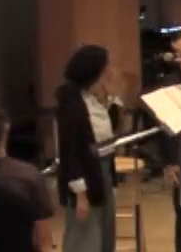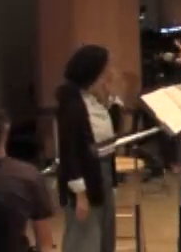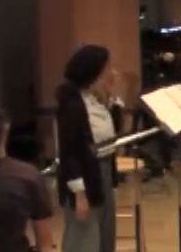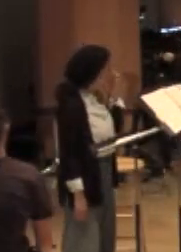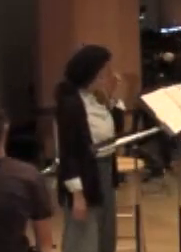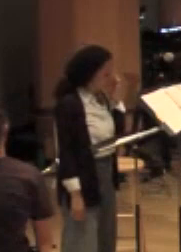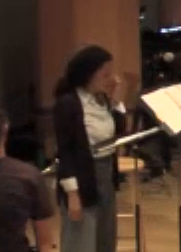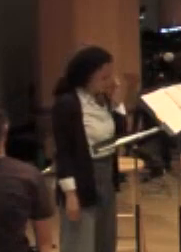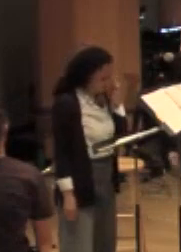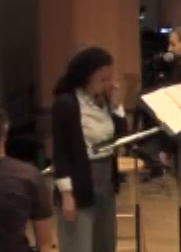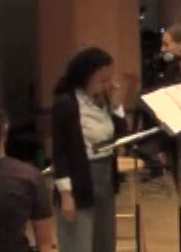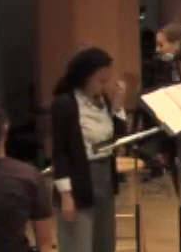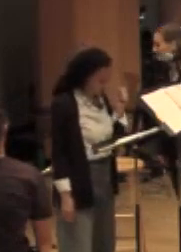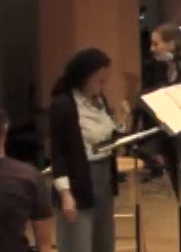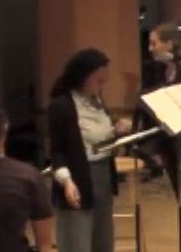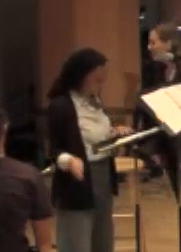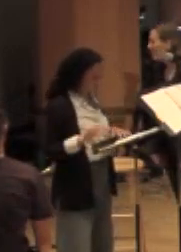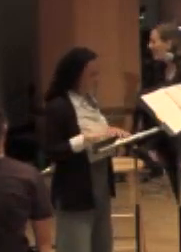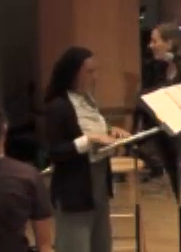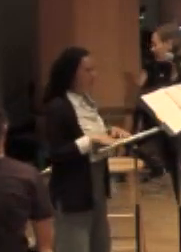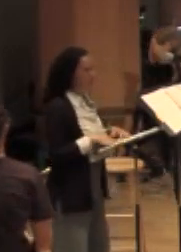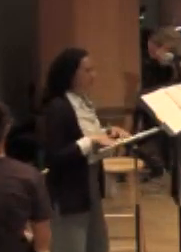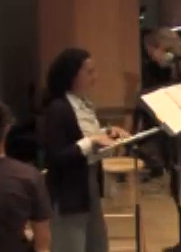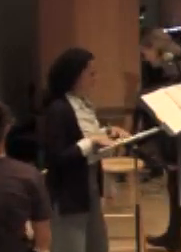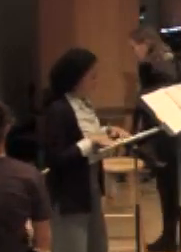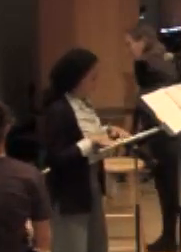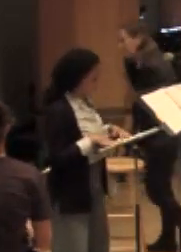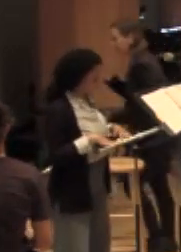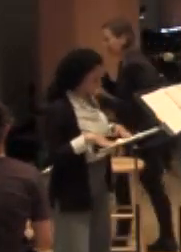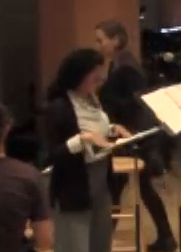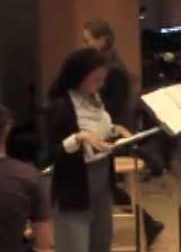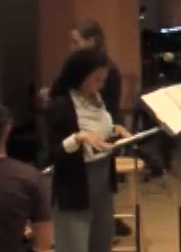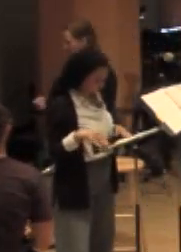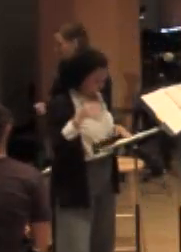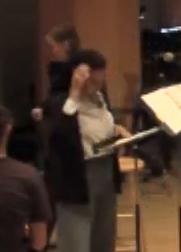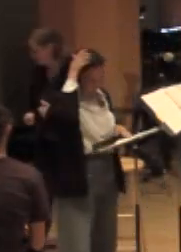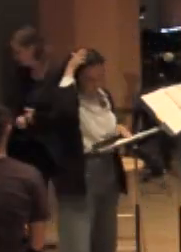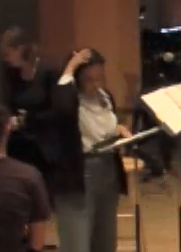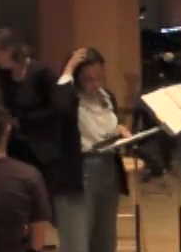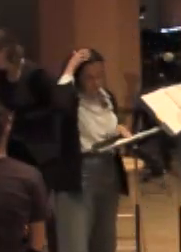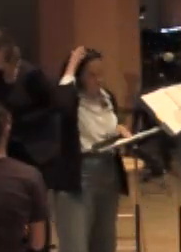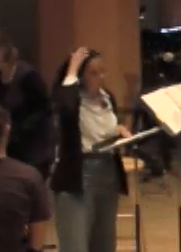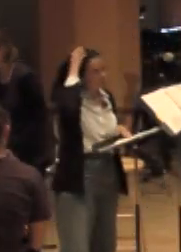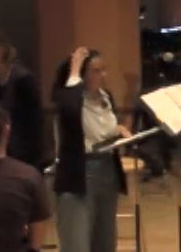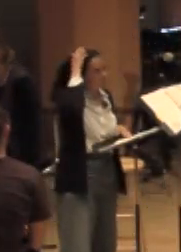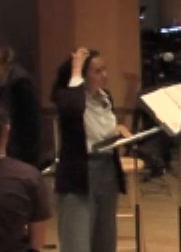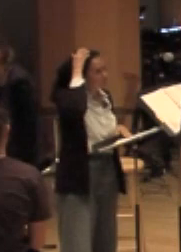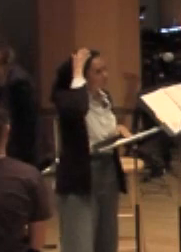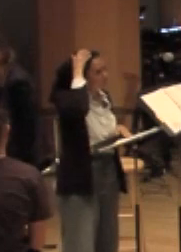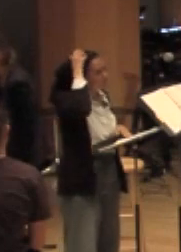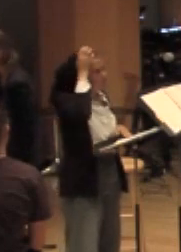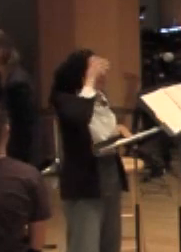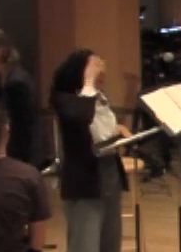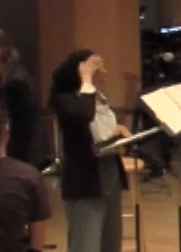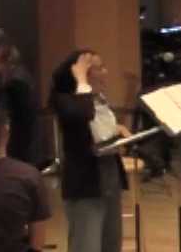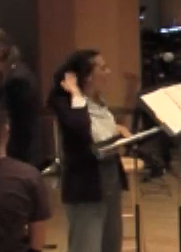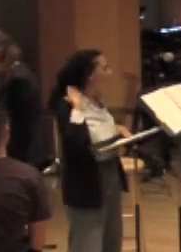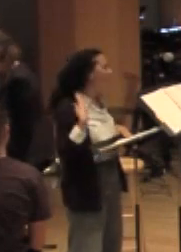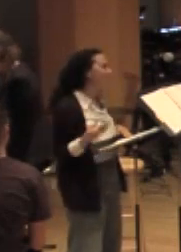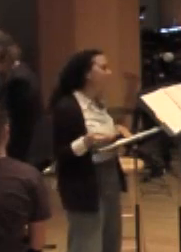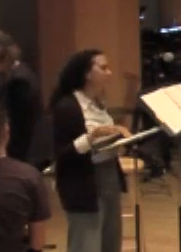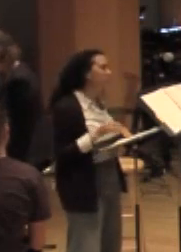though should we turn this on and off when it's to remember to turn it on